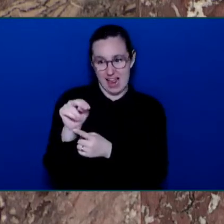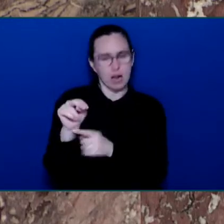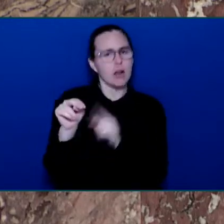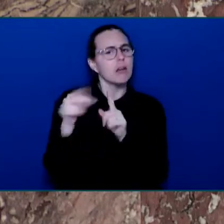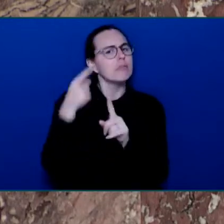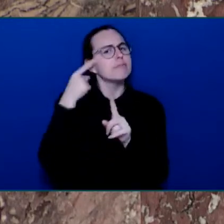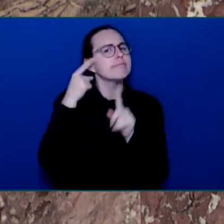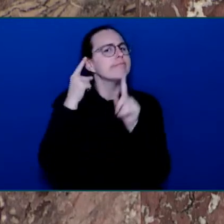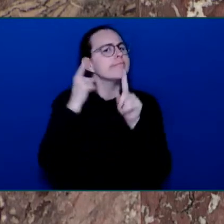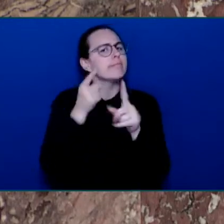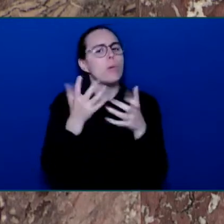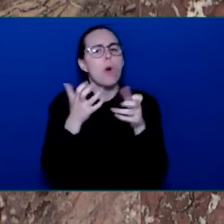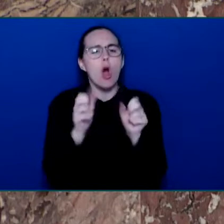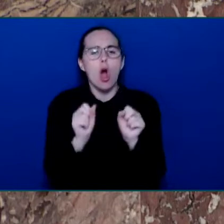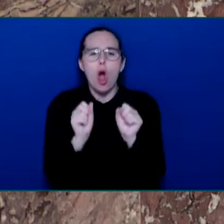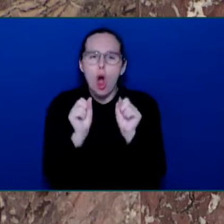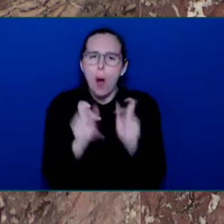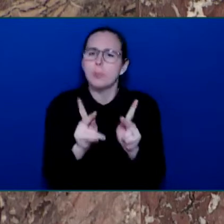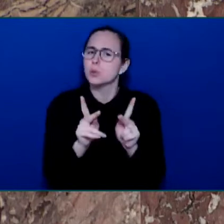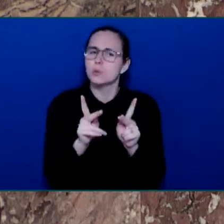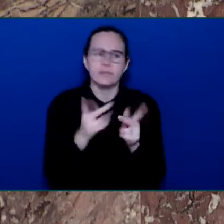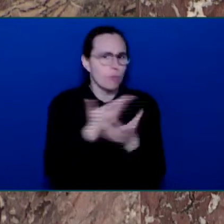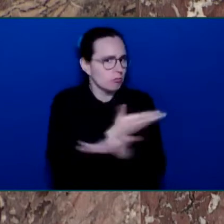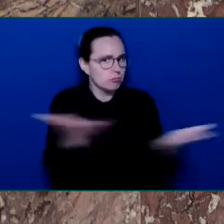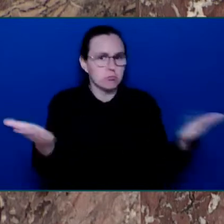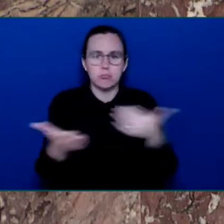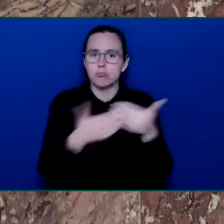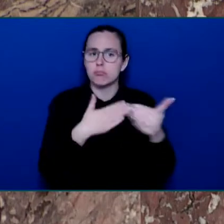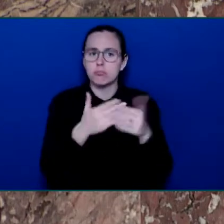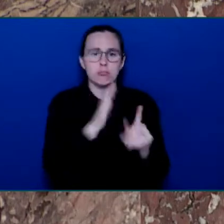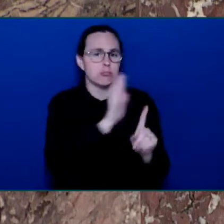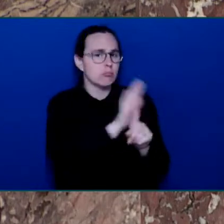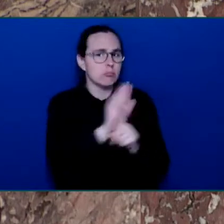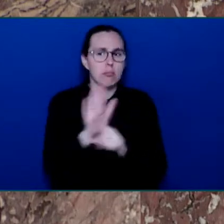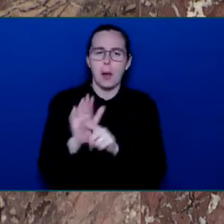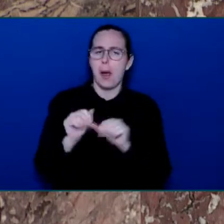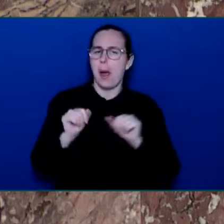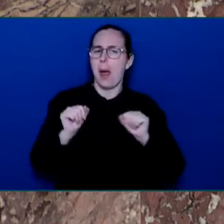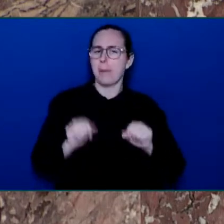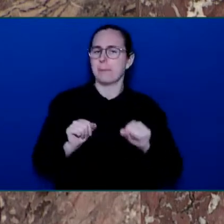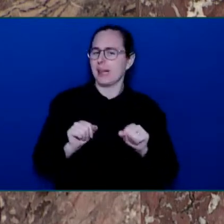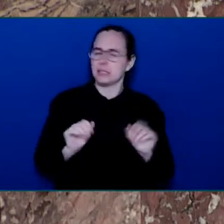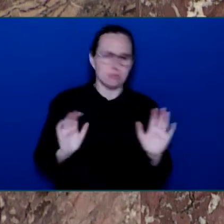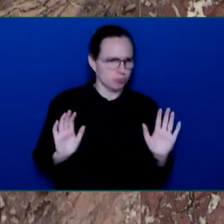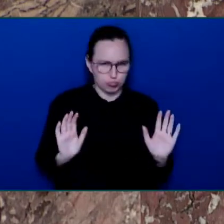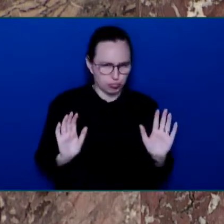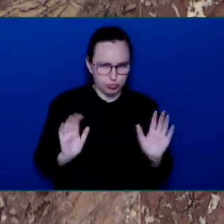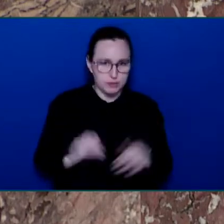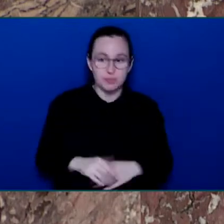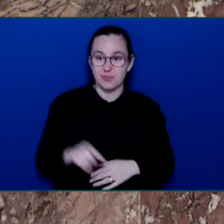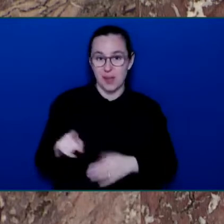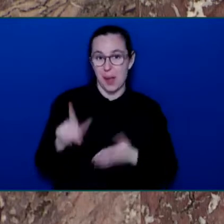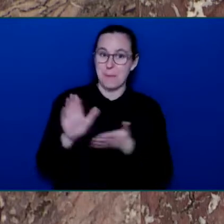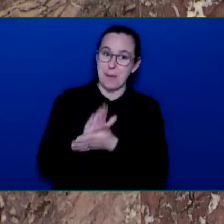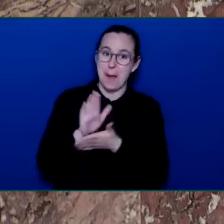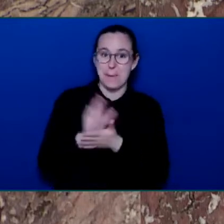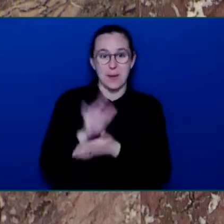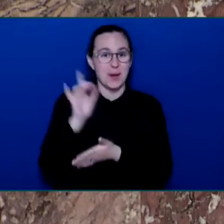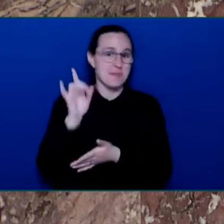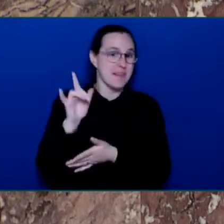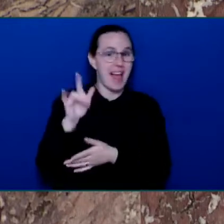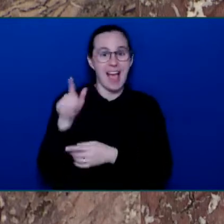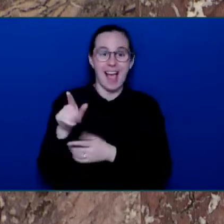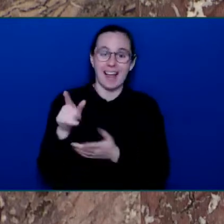regardless of their abilities. Paper Planes Cafe is a unique approach to employment and training. Individuals with